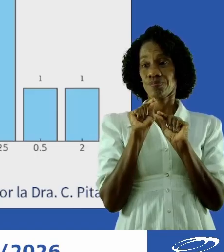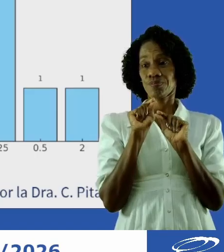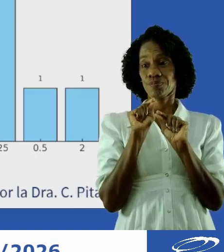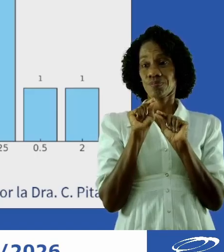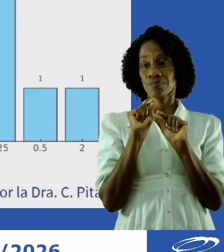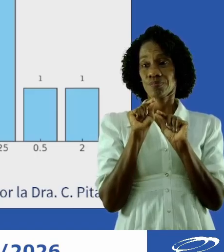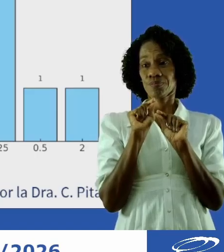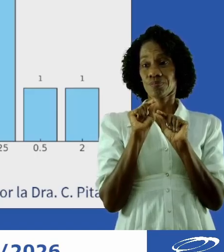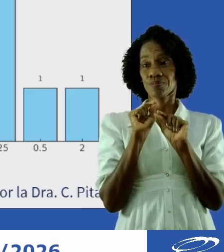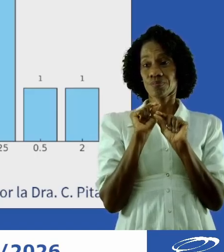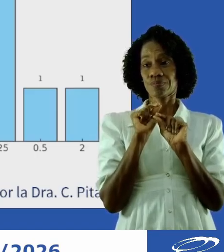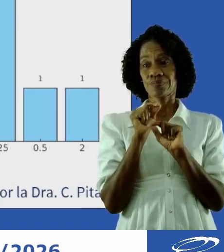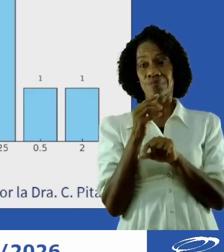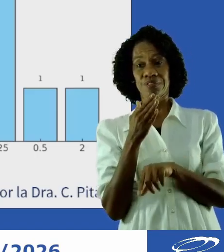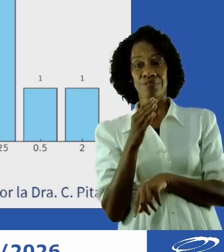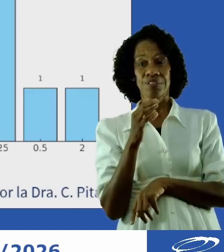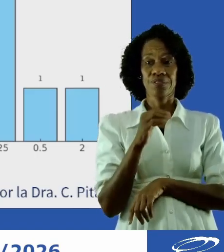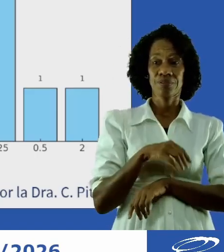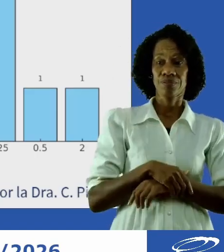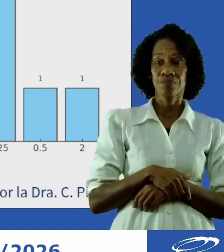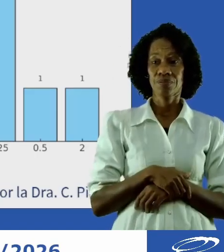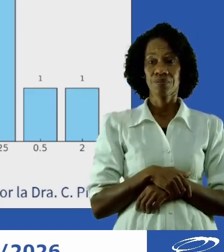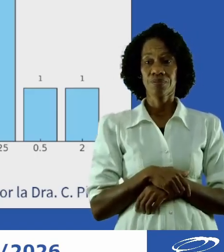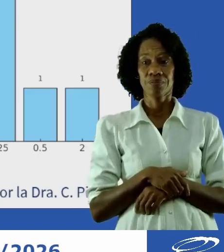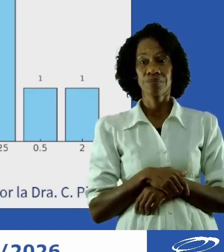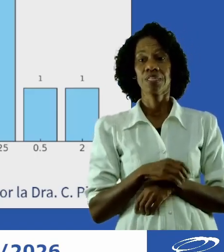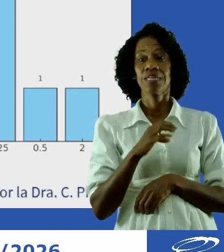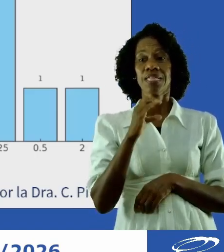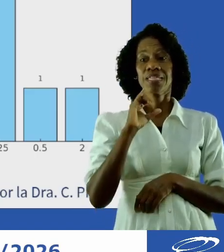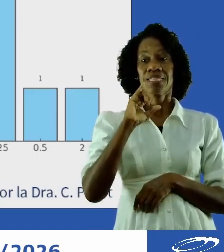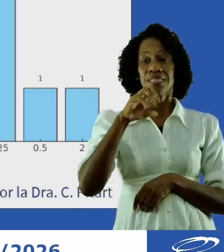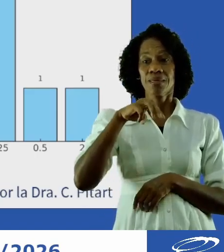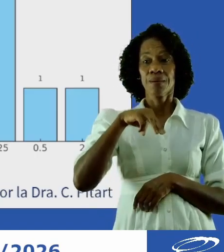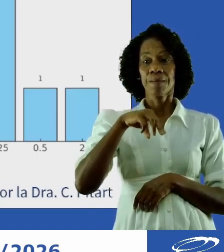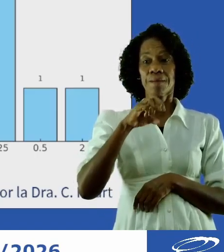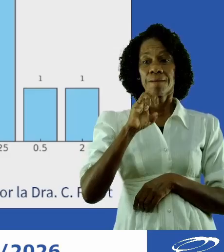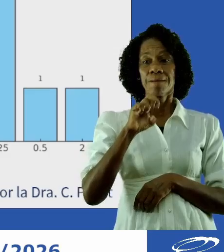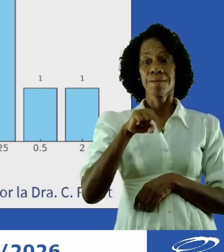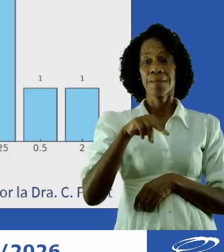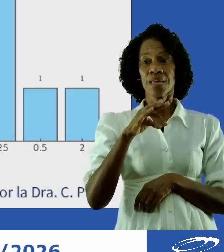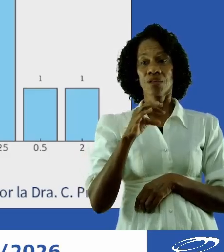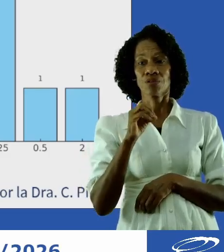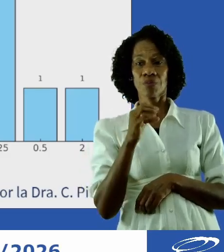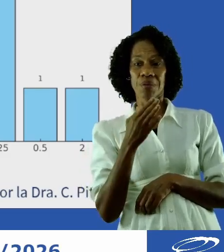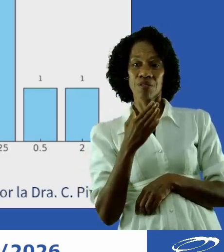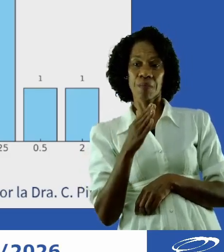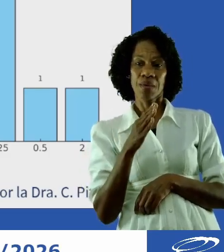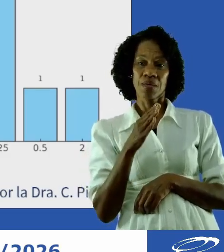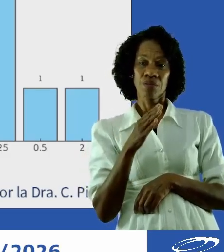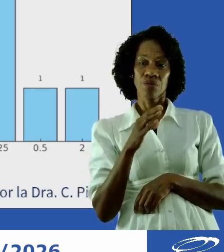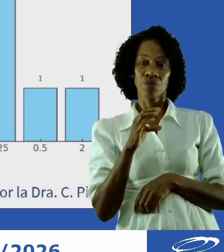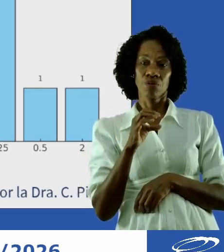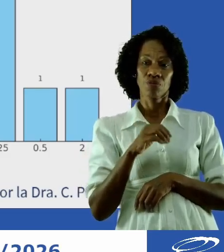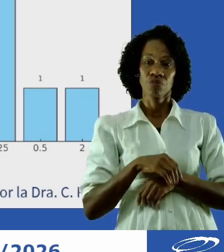50 and the MIC 90 for delafloxacin was 0.25 and 0.19.